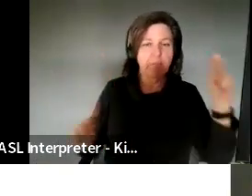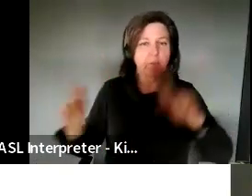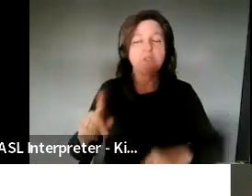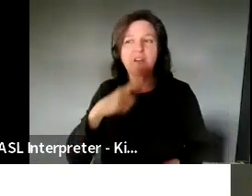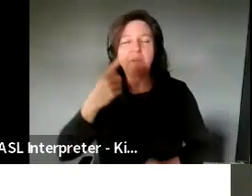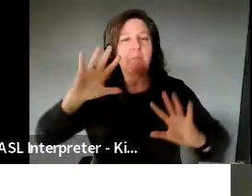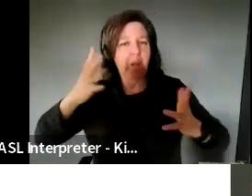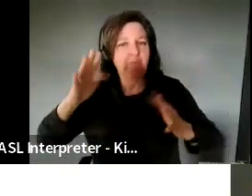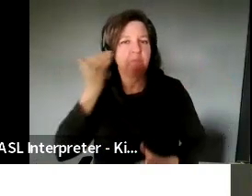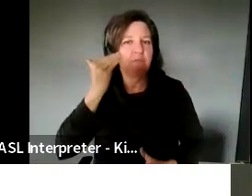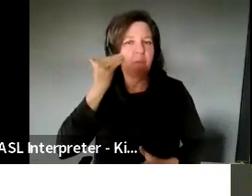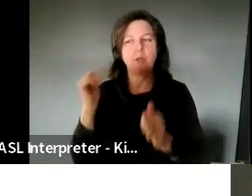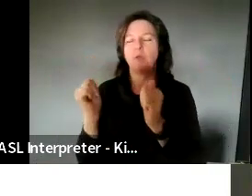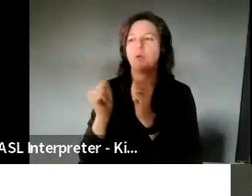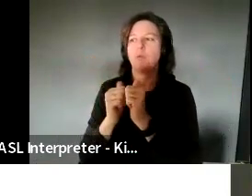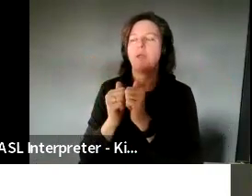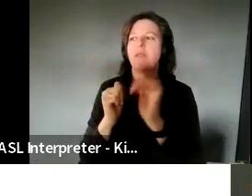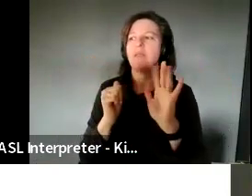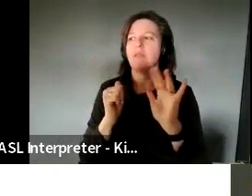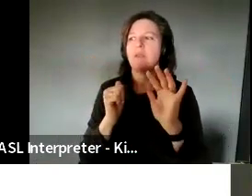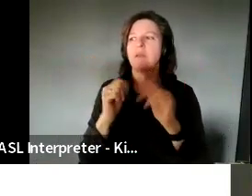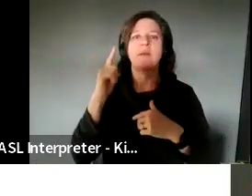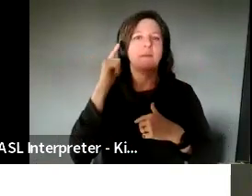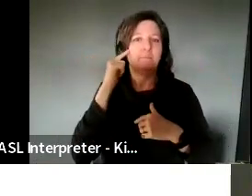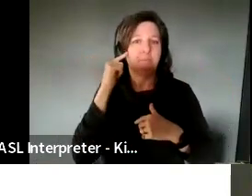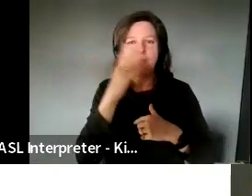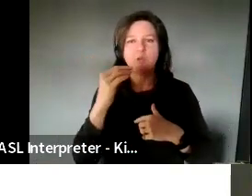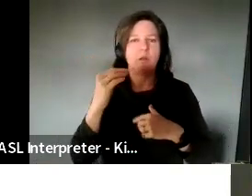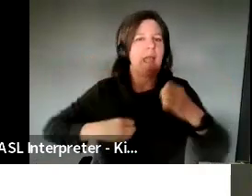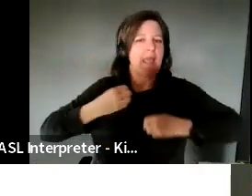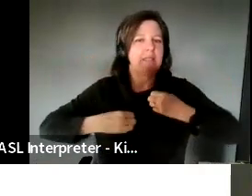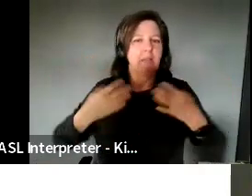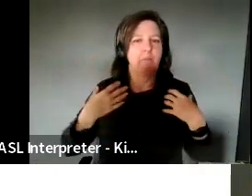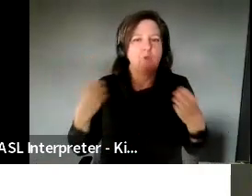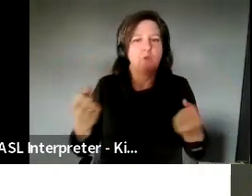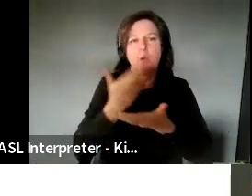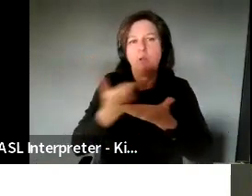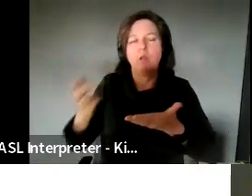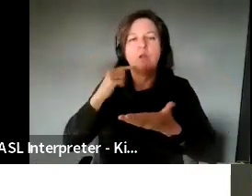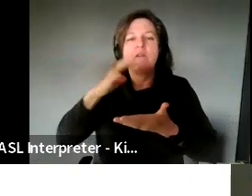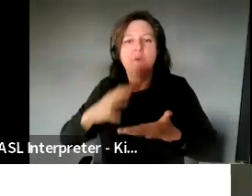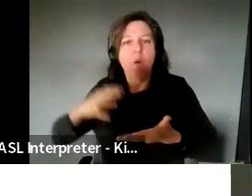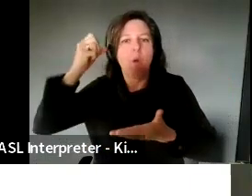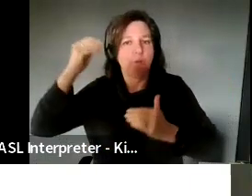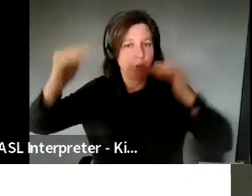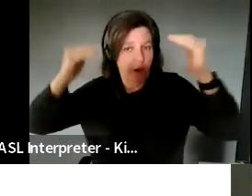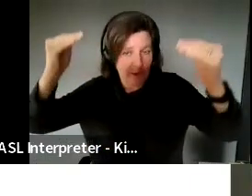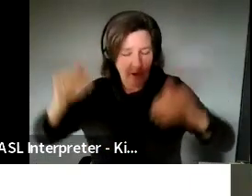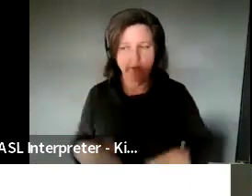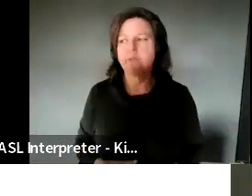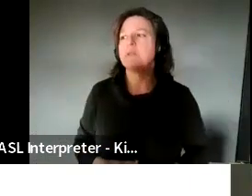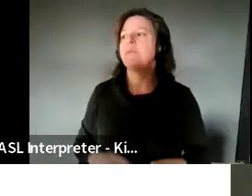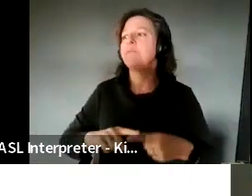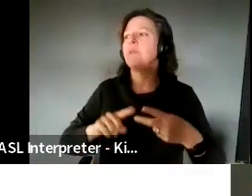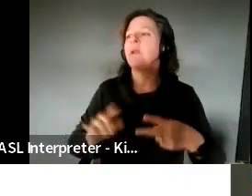somewhat familiar with mental and emotional health resources for older adults. And then